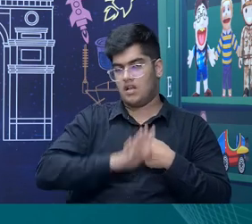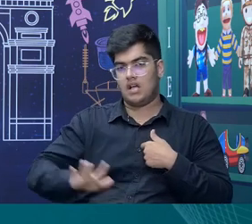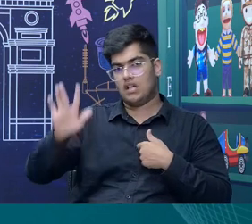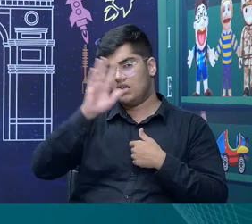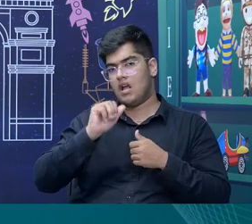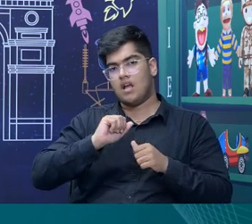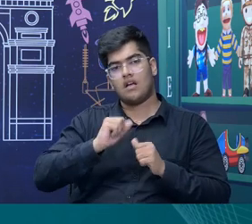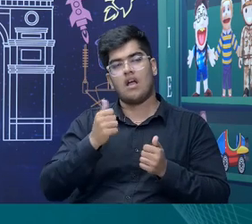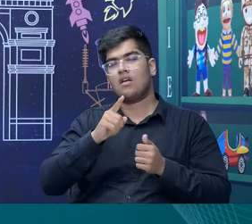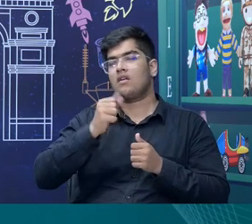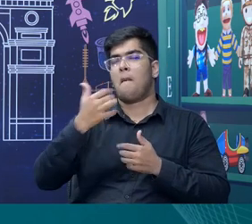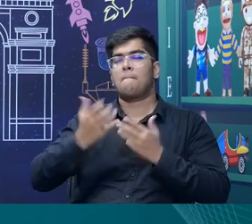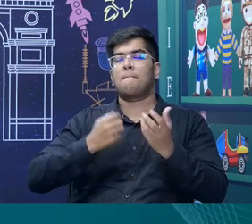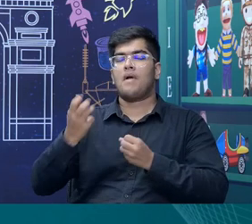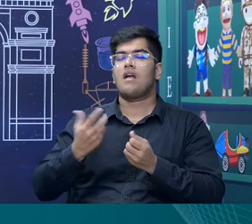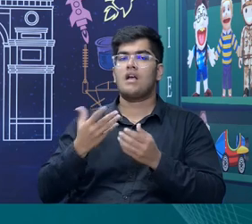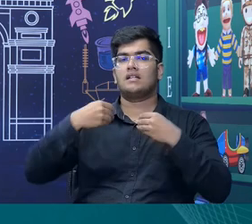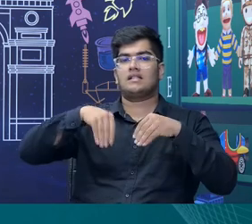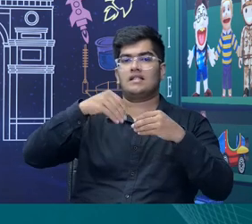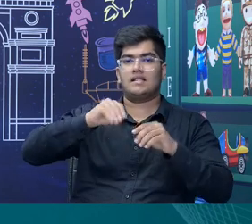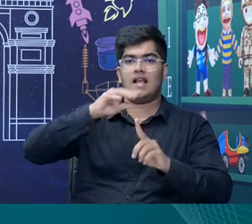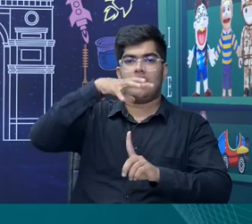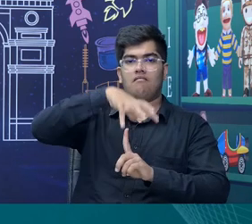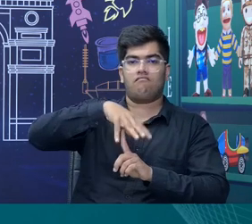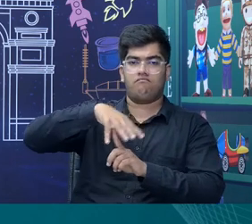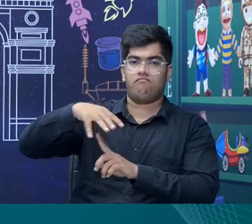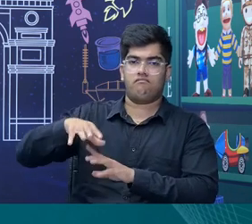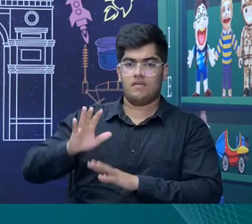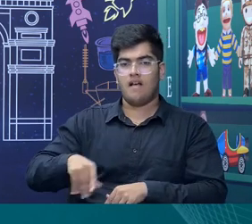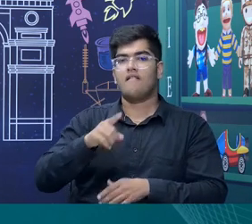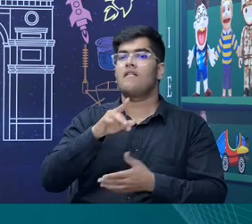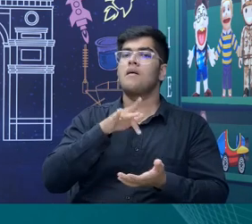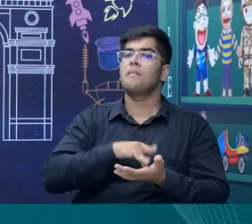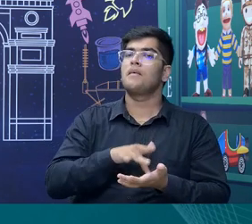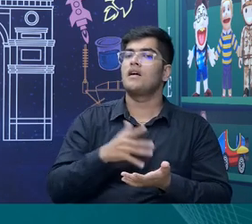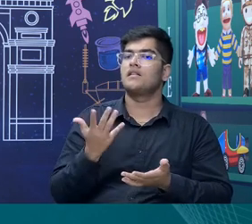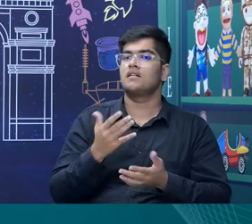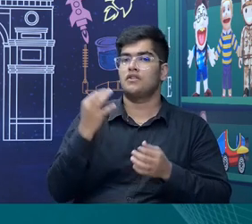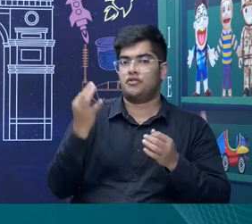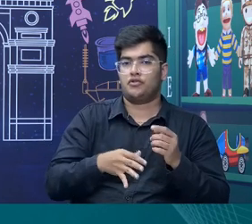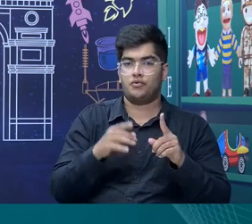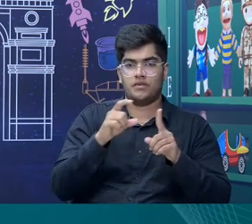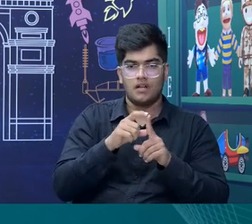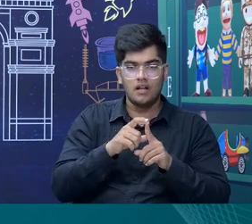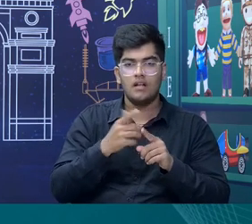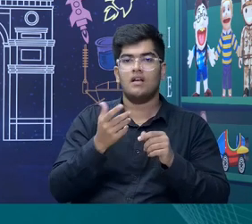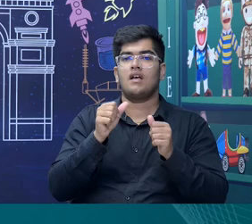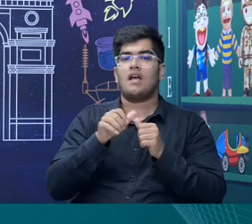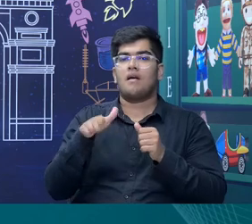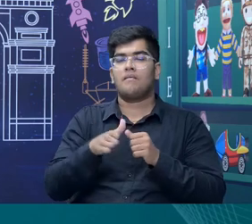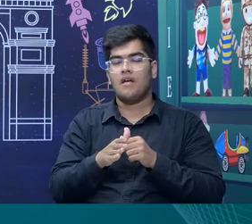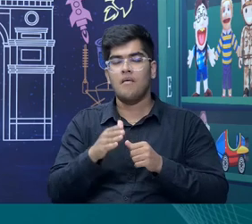and these textbooks may be purchased directly from ncert sales counters located at New Delhi Ahmedabad